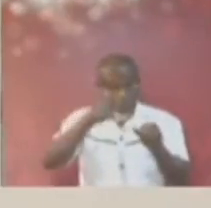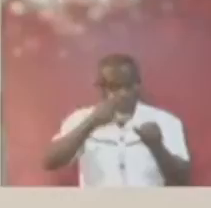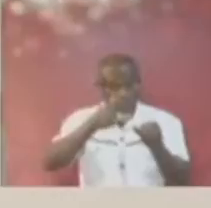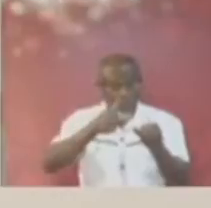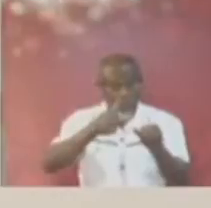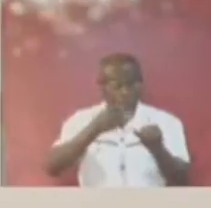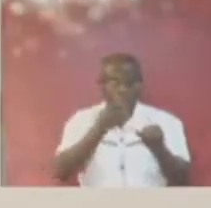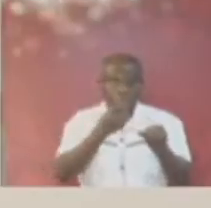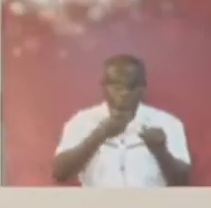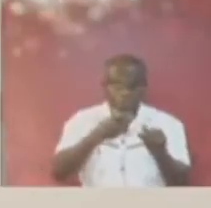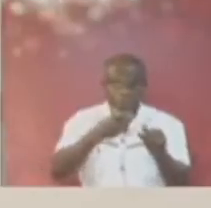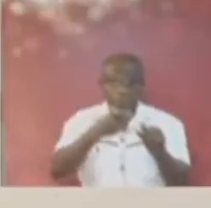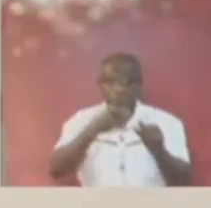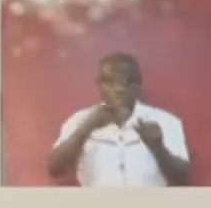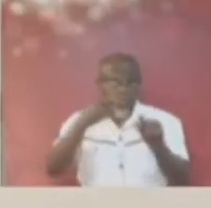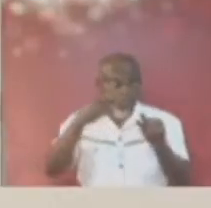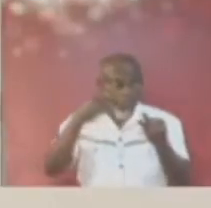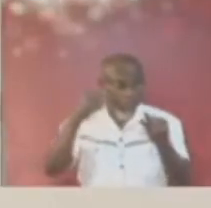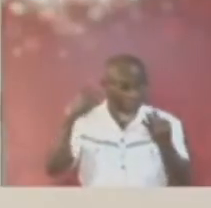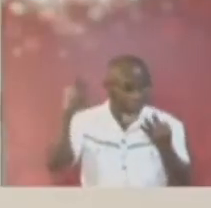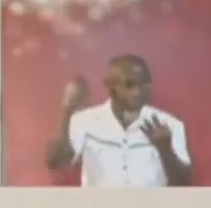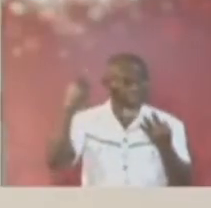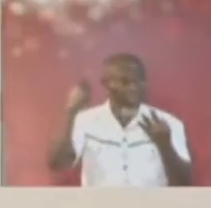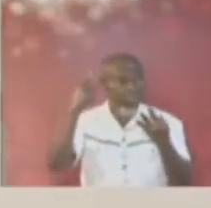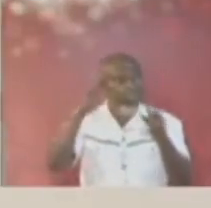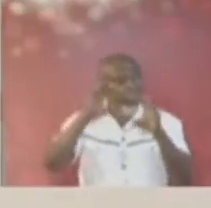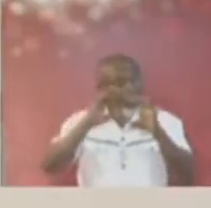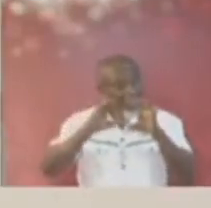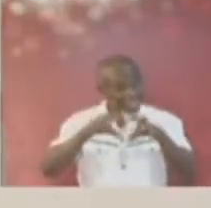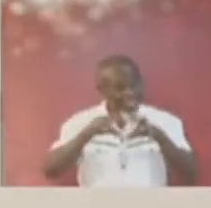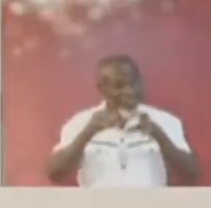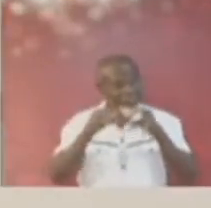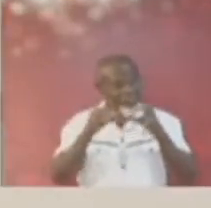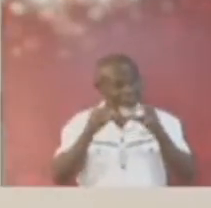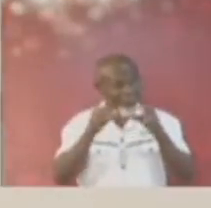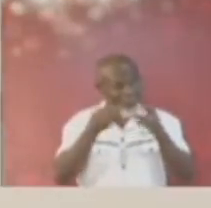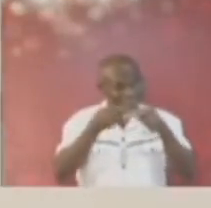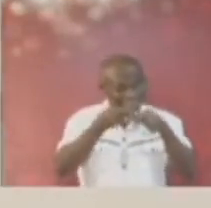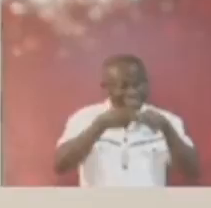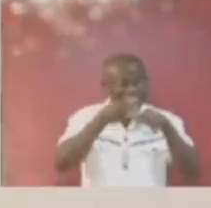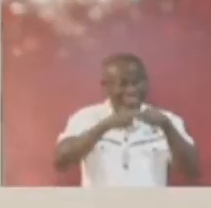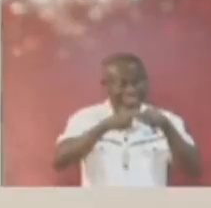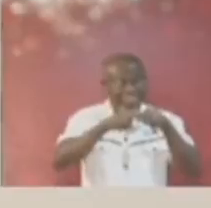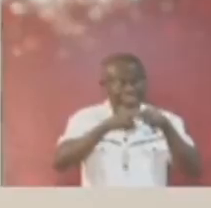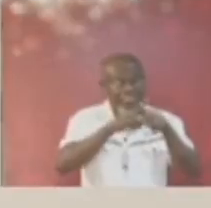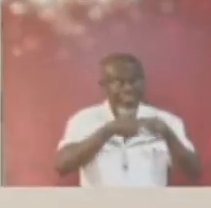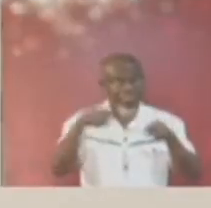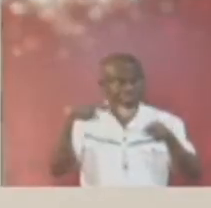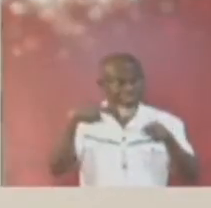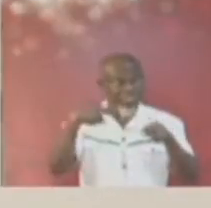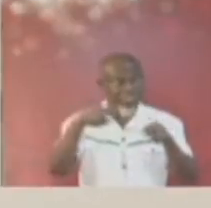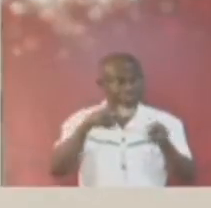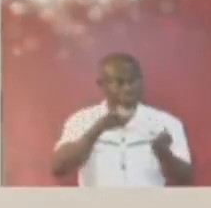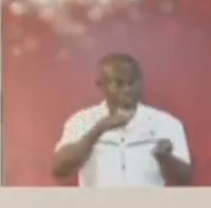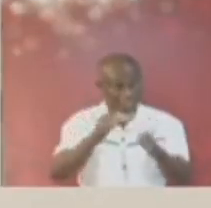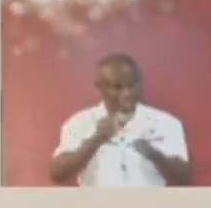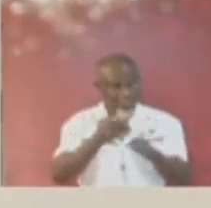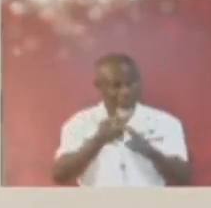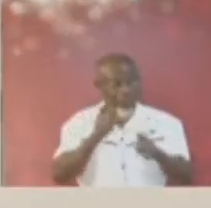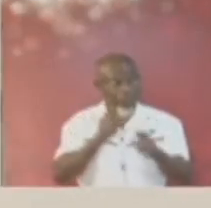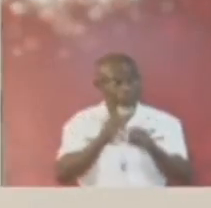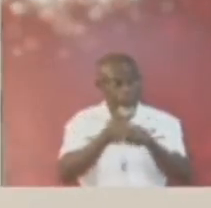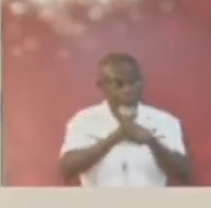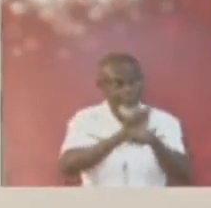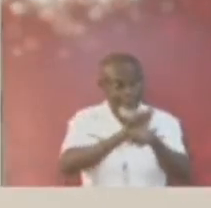does increase your risk of adverse outcomes quite significantly. I'm not sure if Dr. Doon has anything to add to the prevalence of diabetes